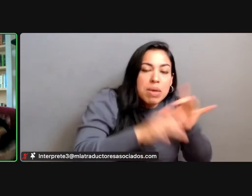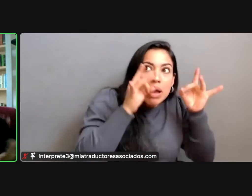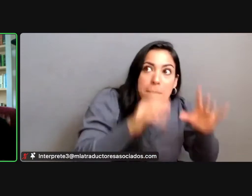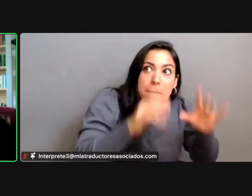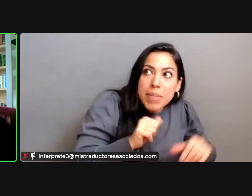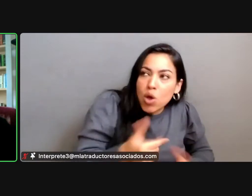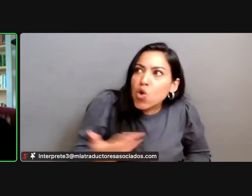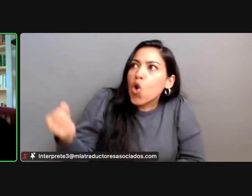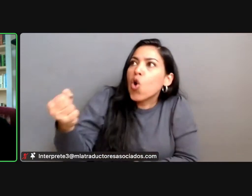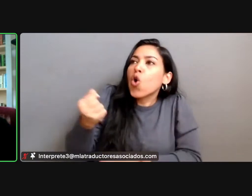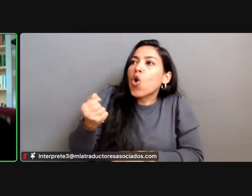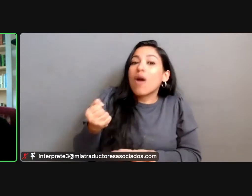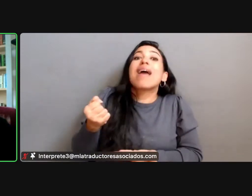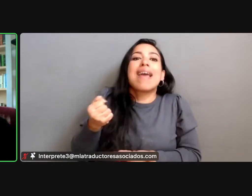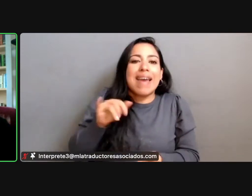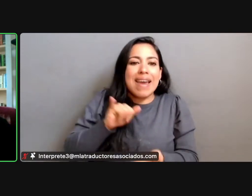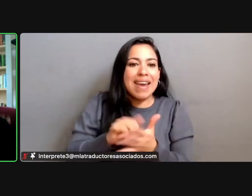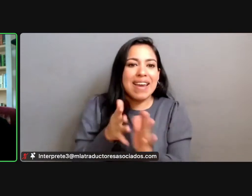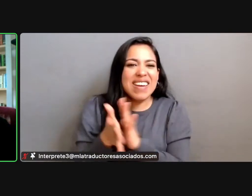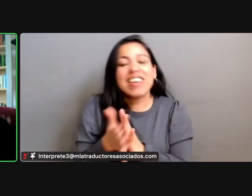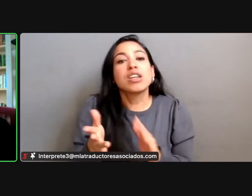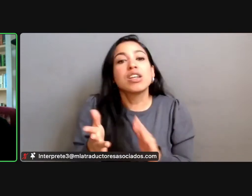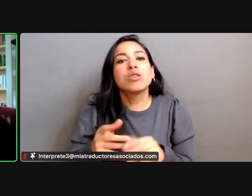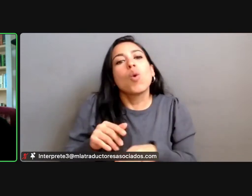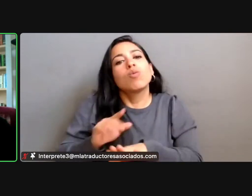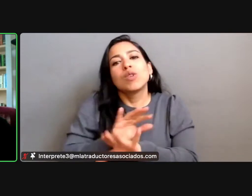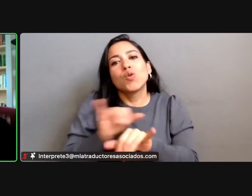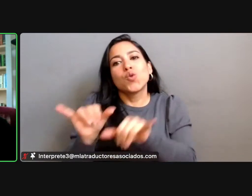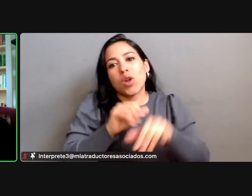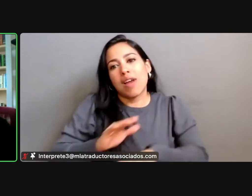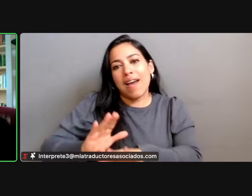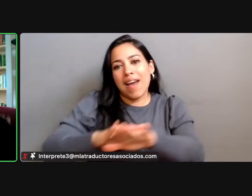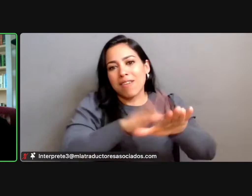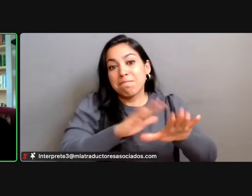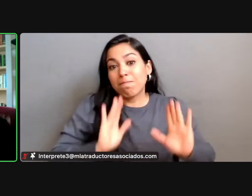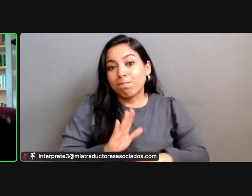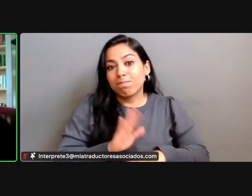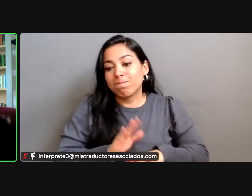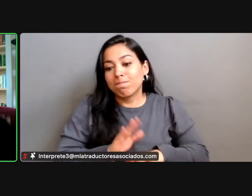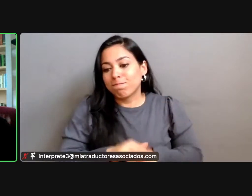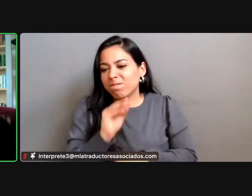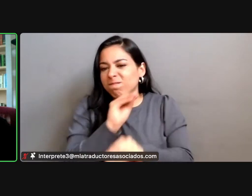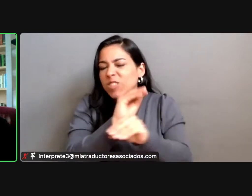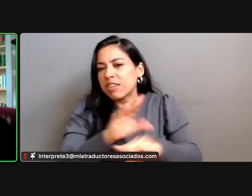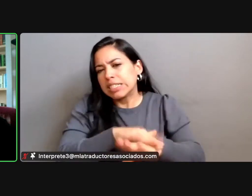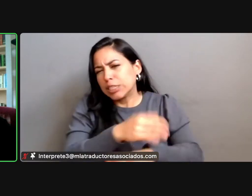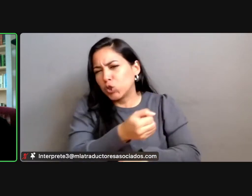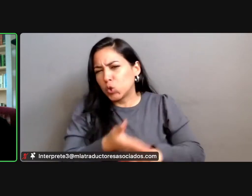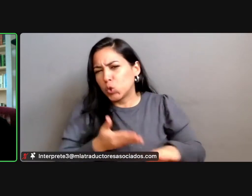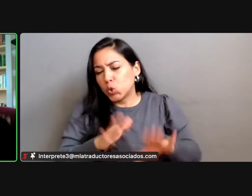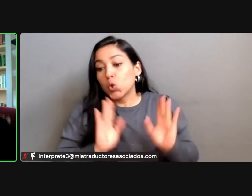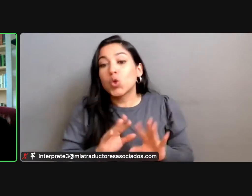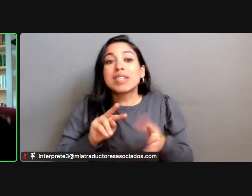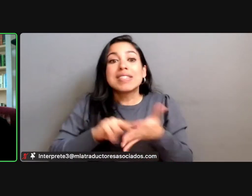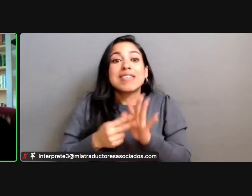adverse economic scenarios. This is then a calling to attention on the political